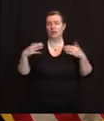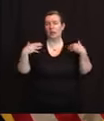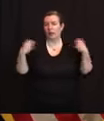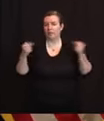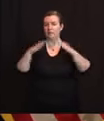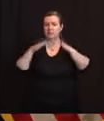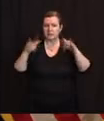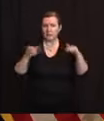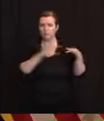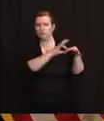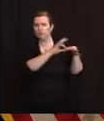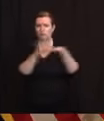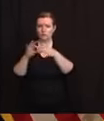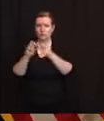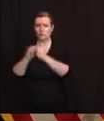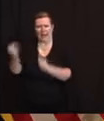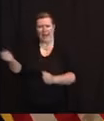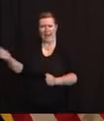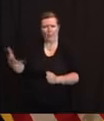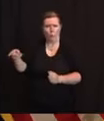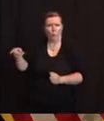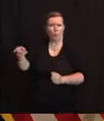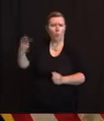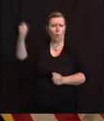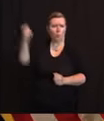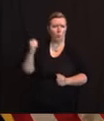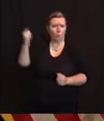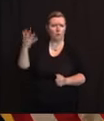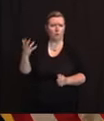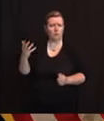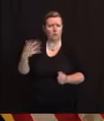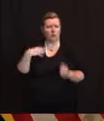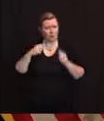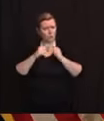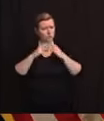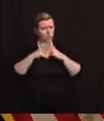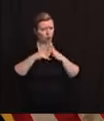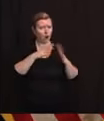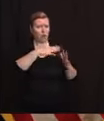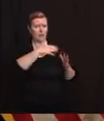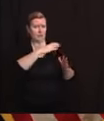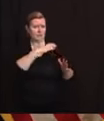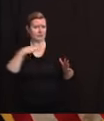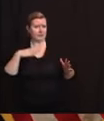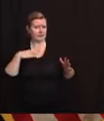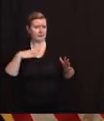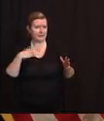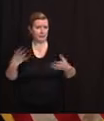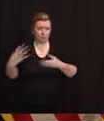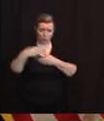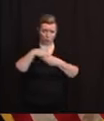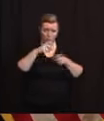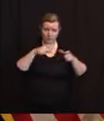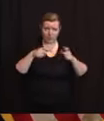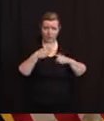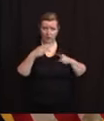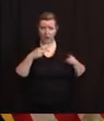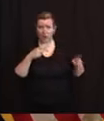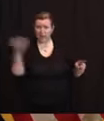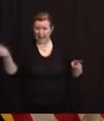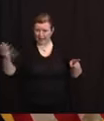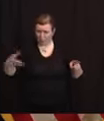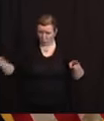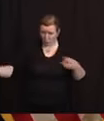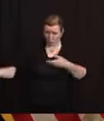Is there a casino subcommittee on your Restart Commission, and who chairs it? How much time are